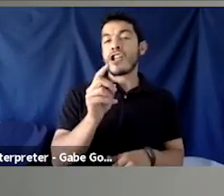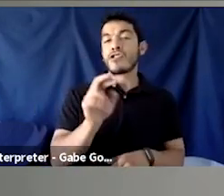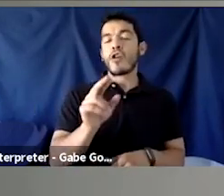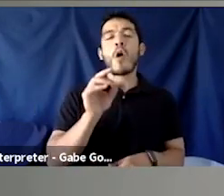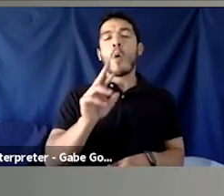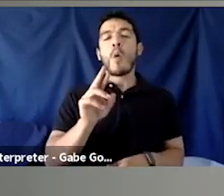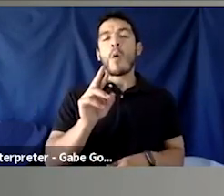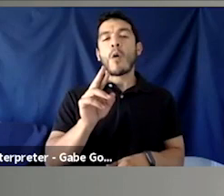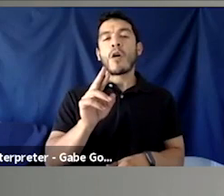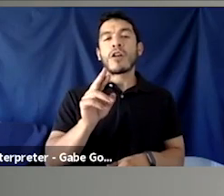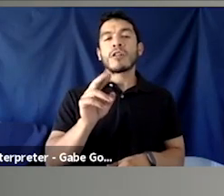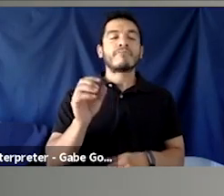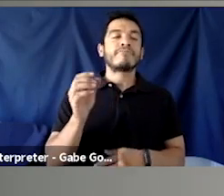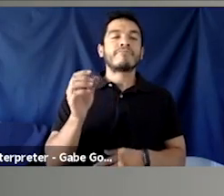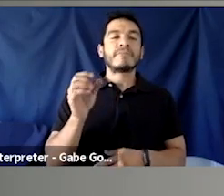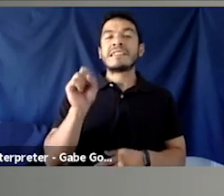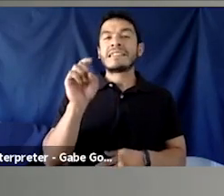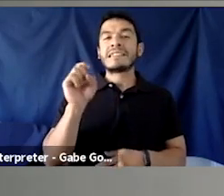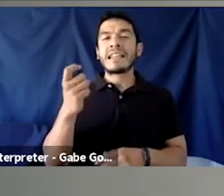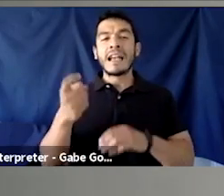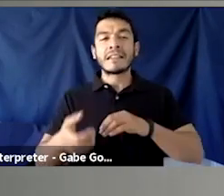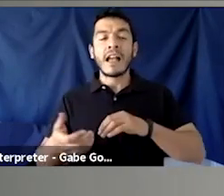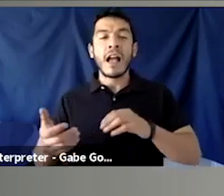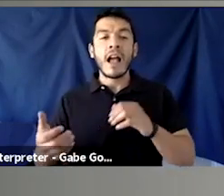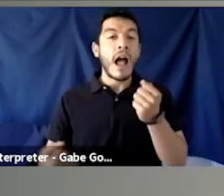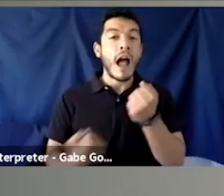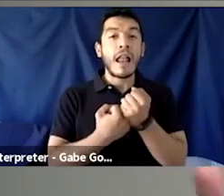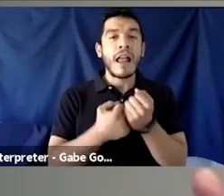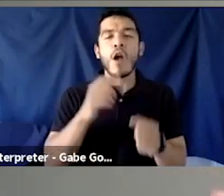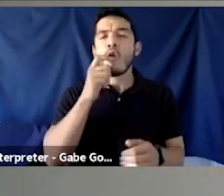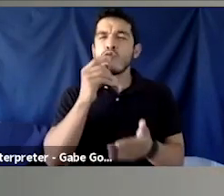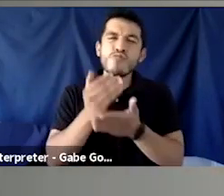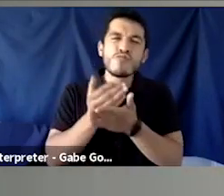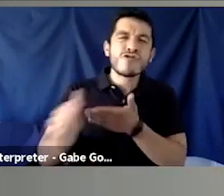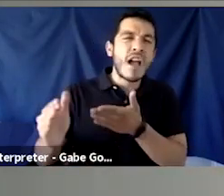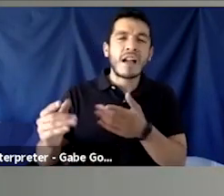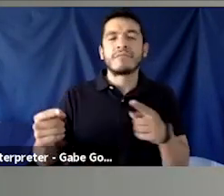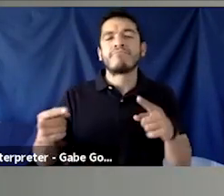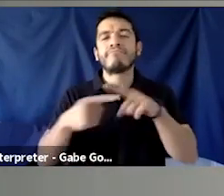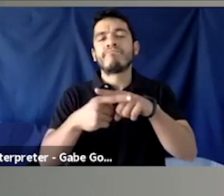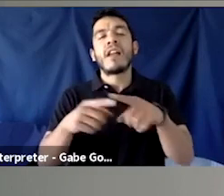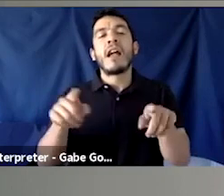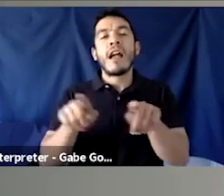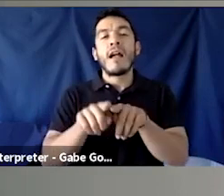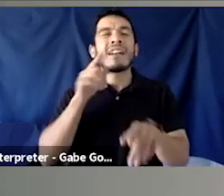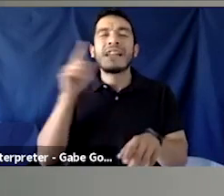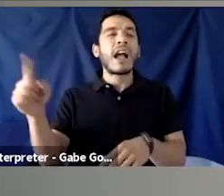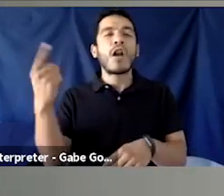who reject intersectionality as an imperative because they can, quote unquote, only focus on one thing?